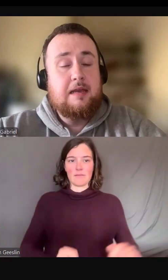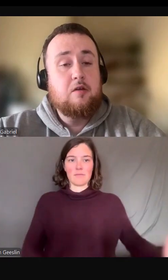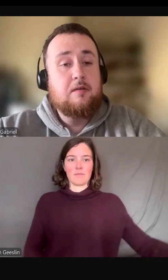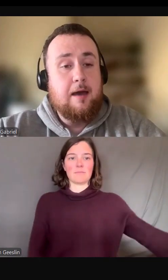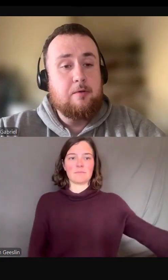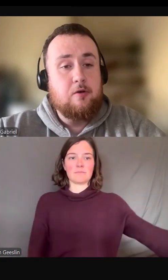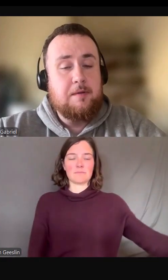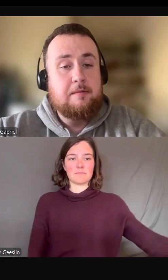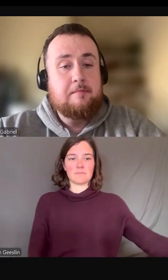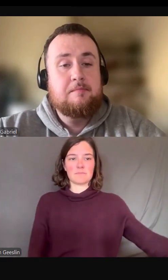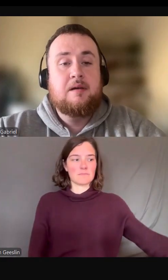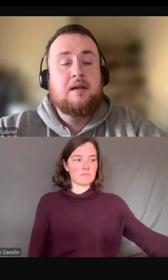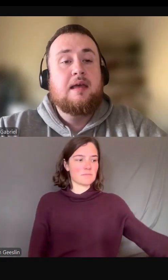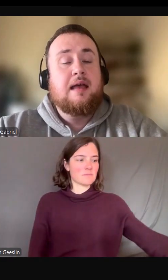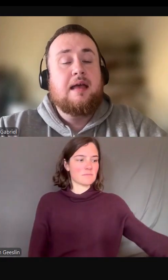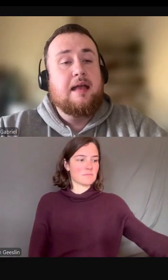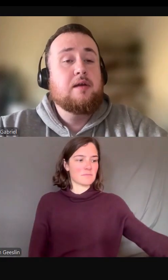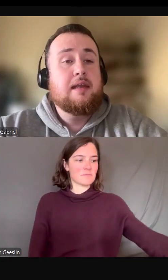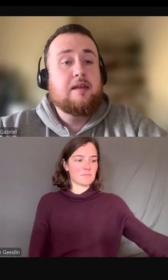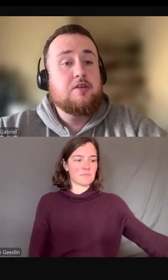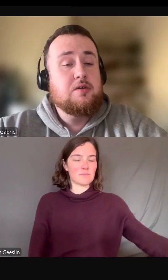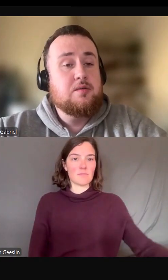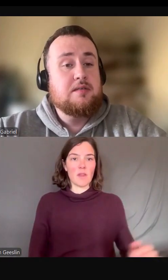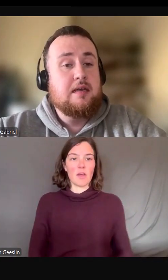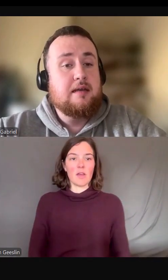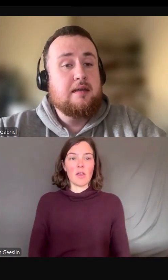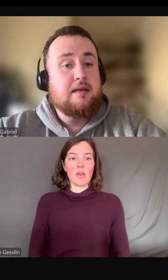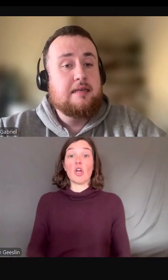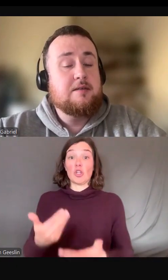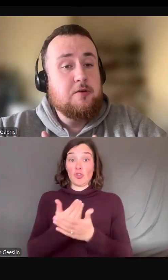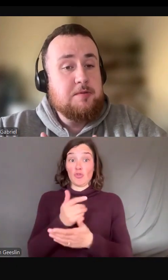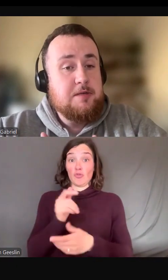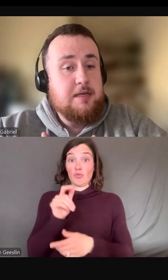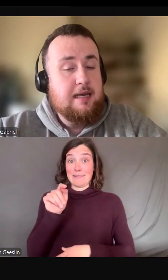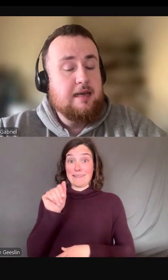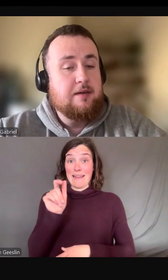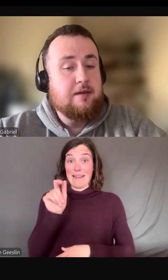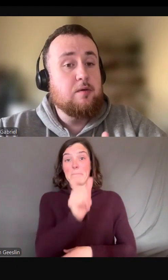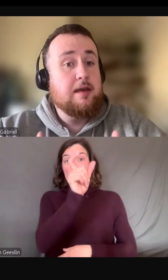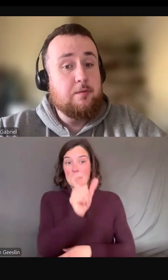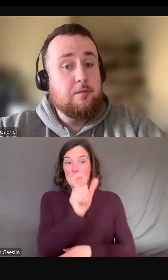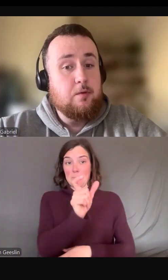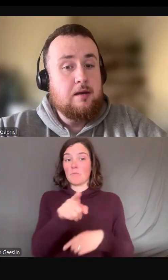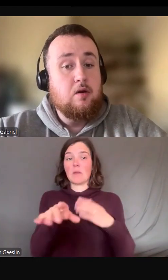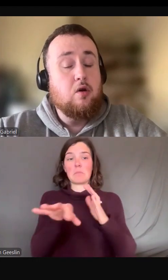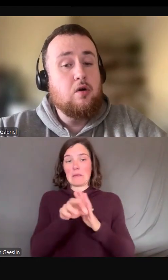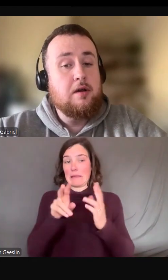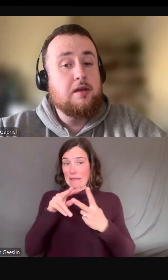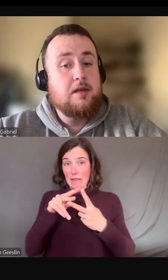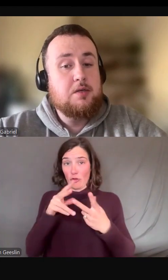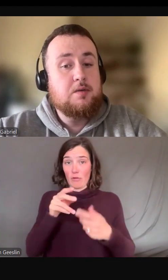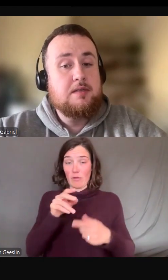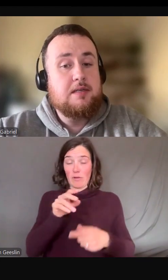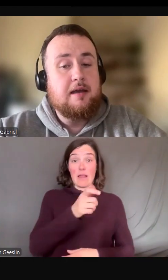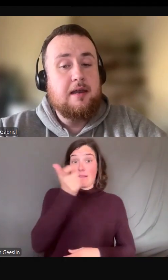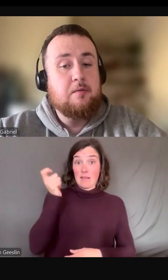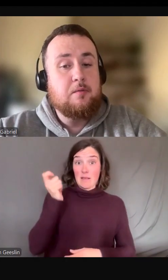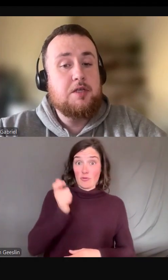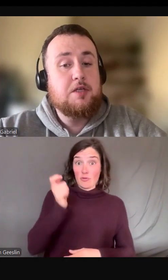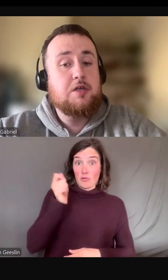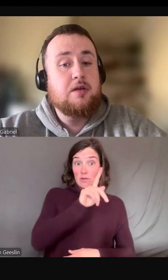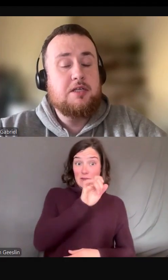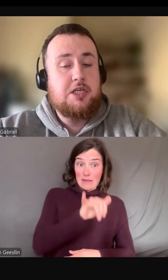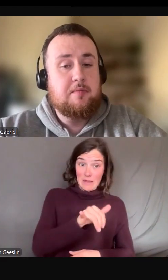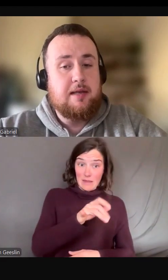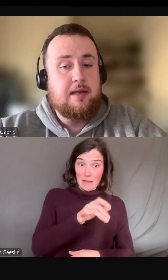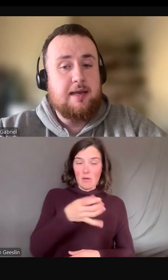A new tab will open, and you could either choose the subscription key if you were given one, or you could choose the login with